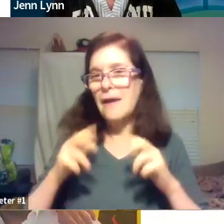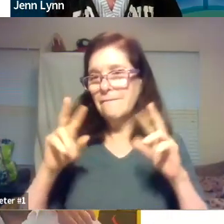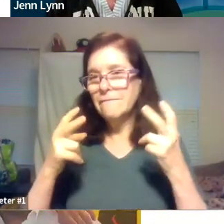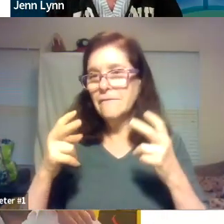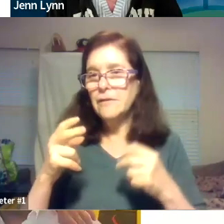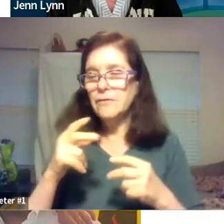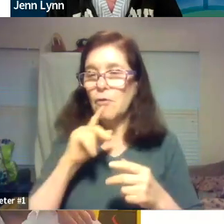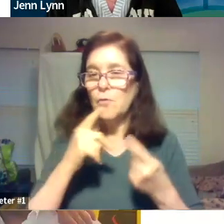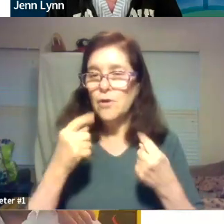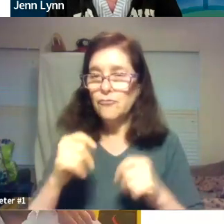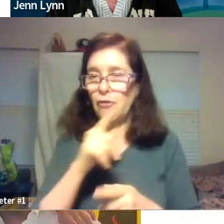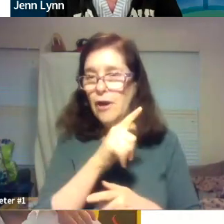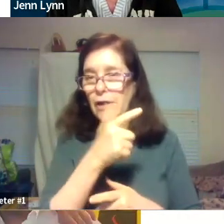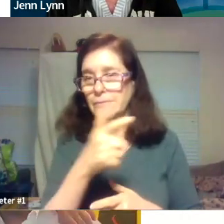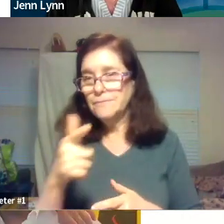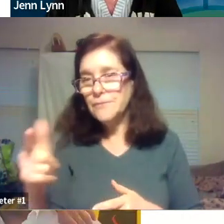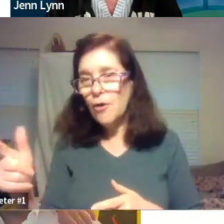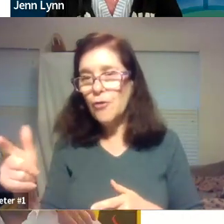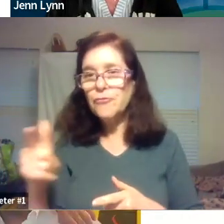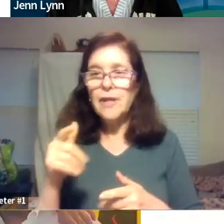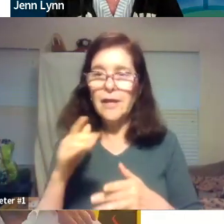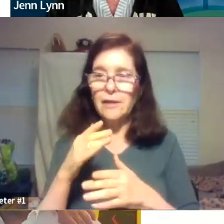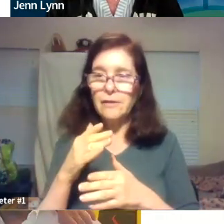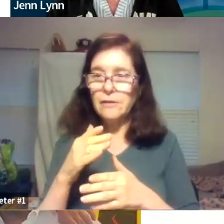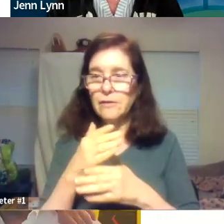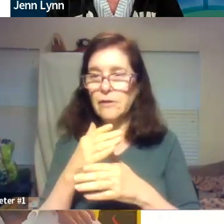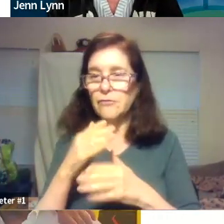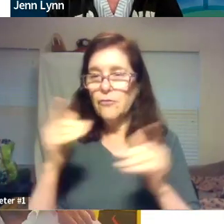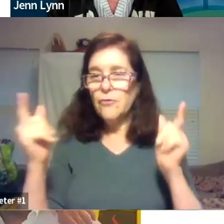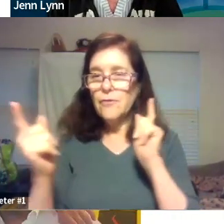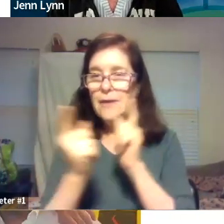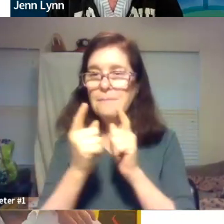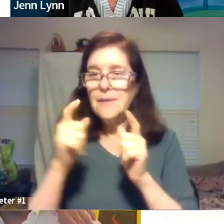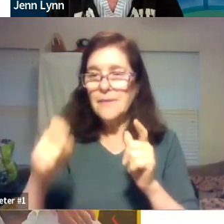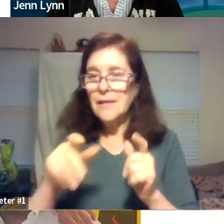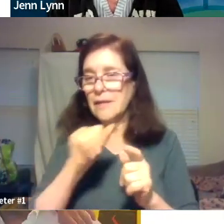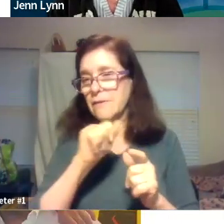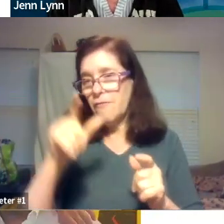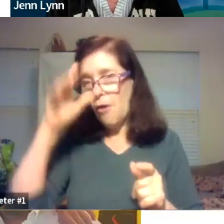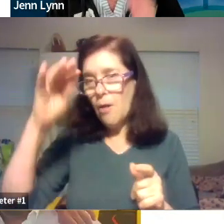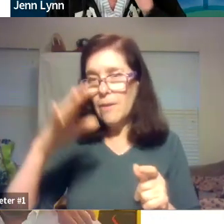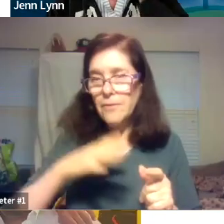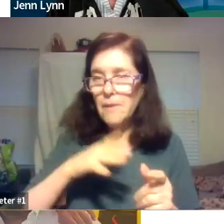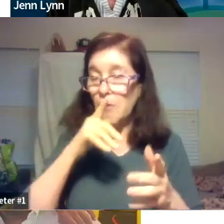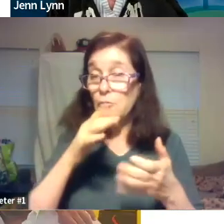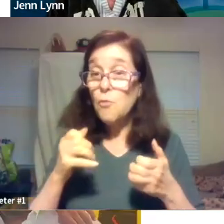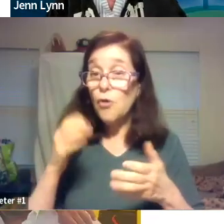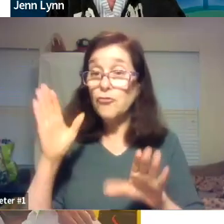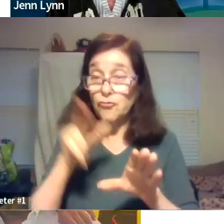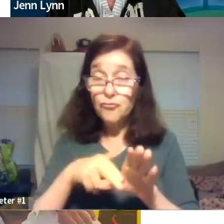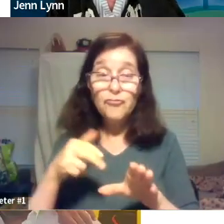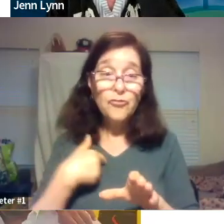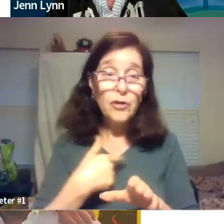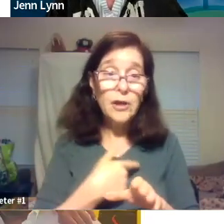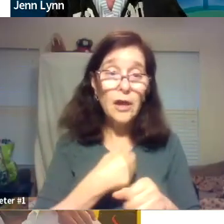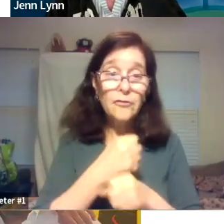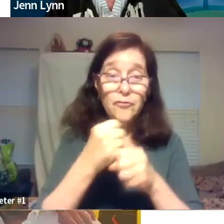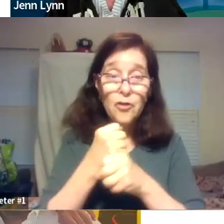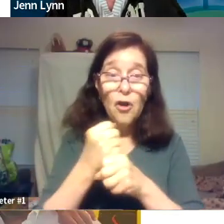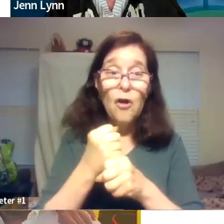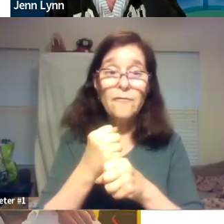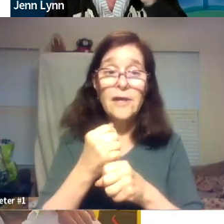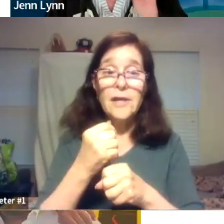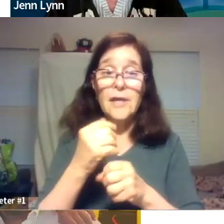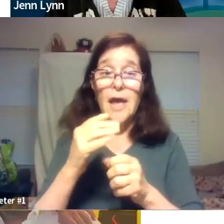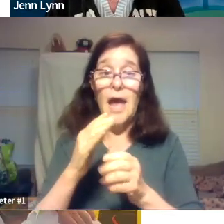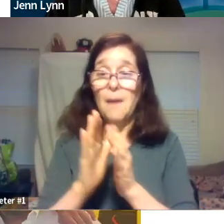try to alternate those so they meet the needs of all the guys that want to be with us. Coffee club and book club happen during the day. They're